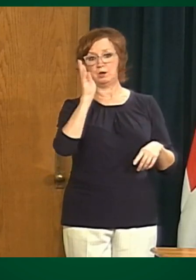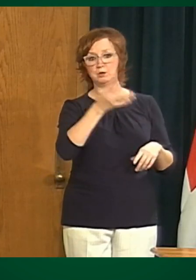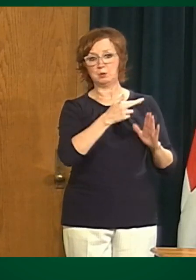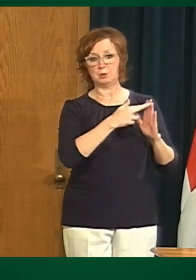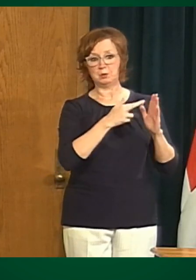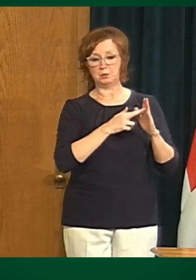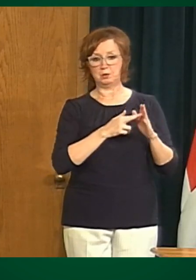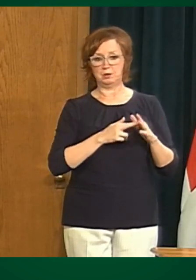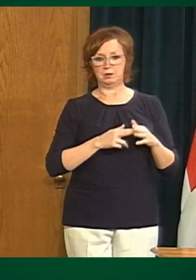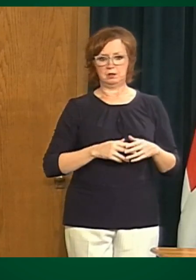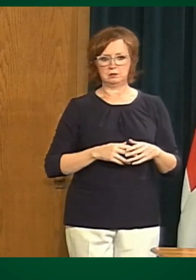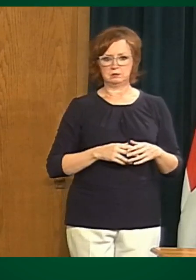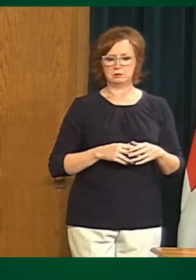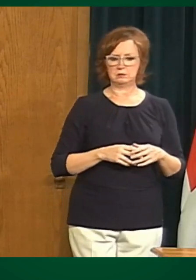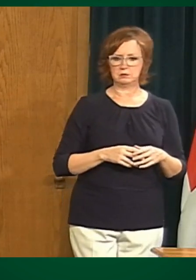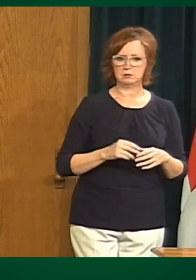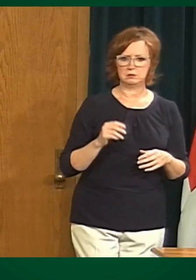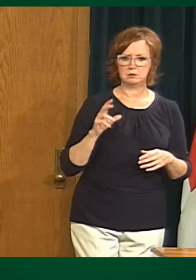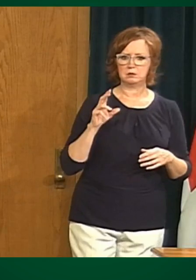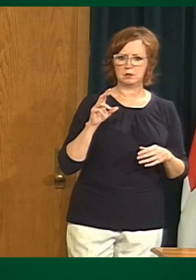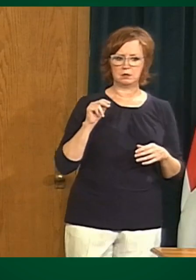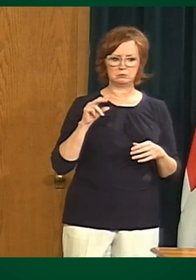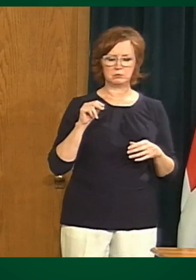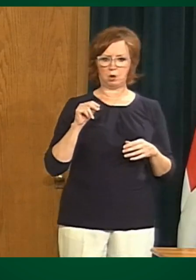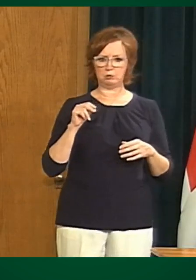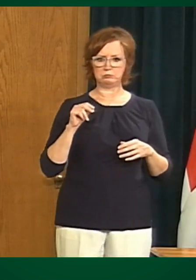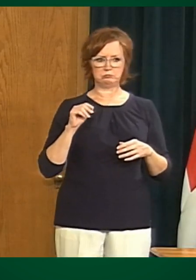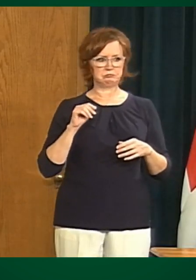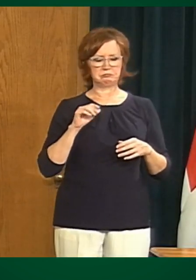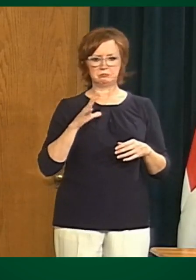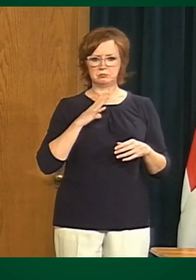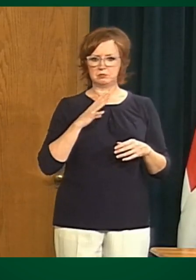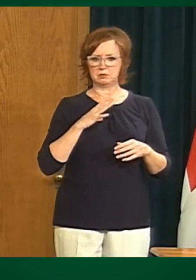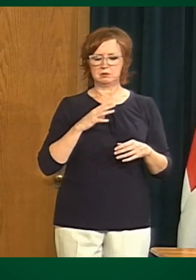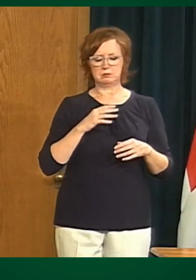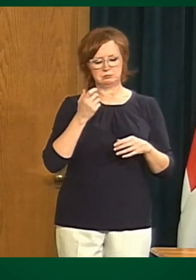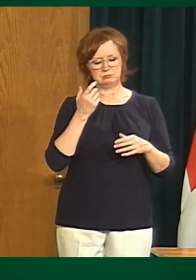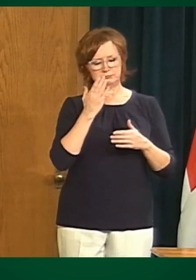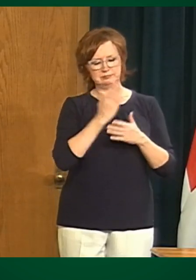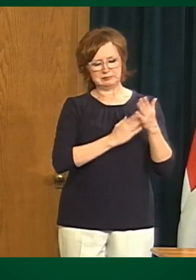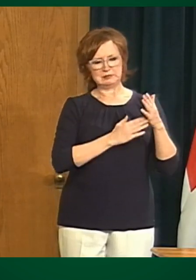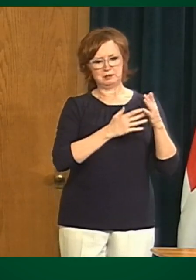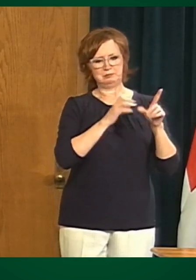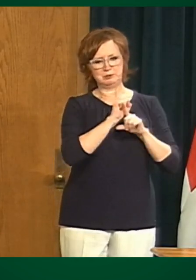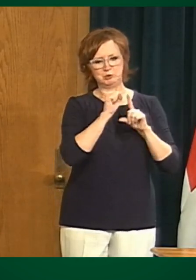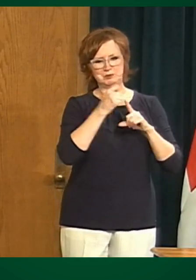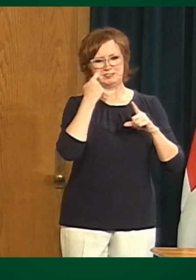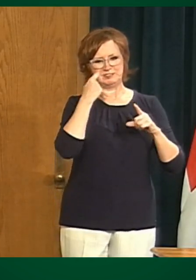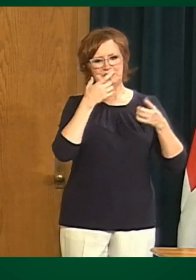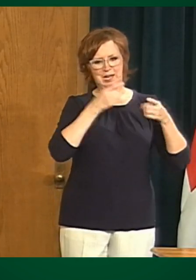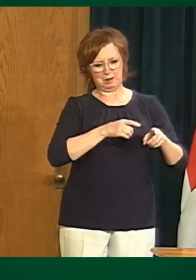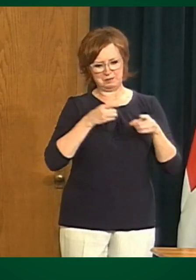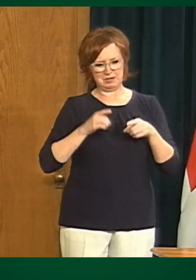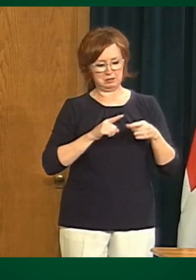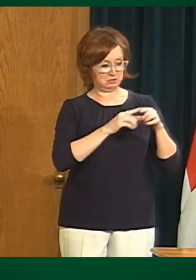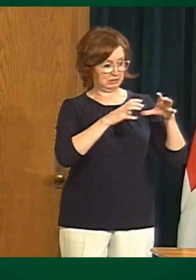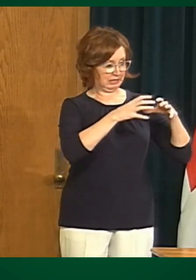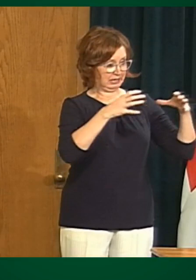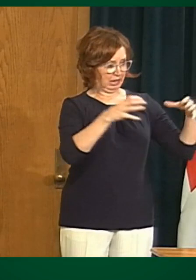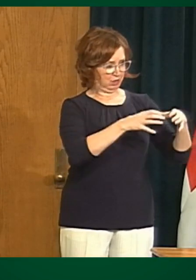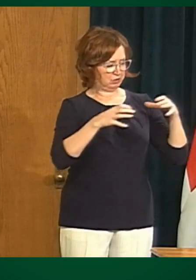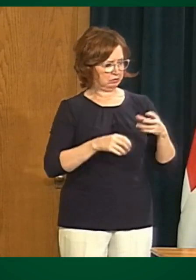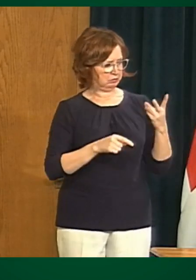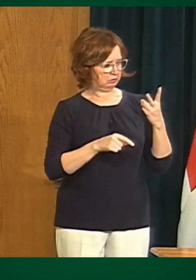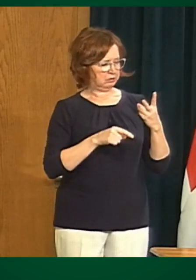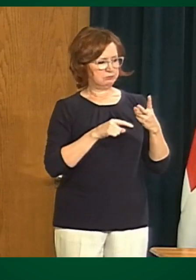No, our numbers here in this province actually speak to otherwise. Yes, there are isolated incidents where people may be